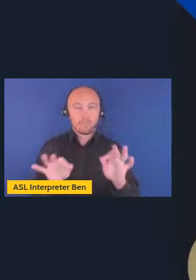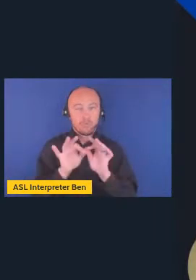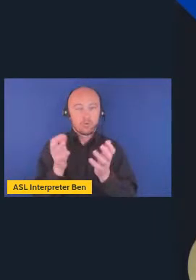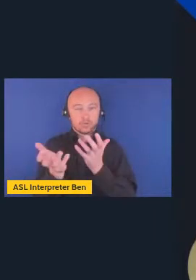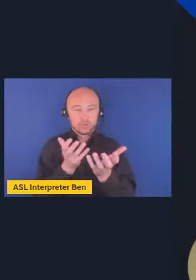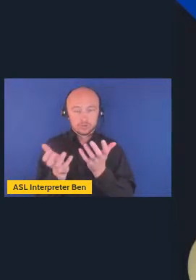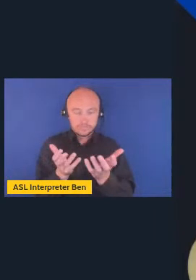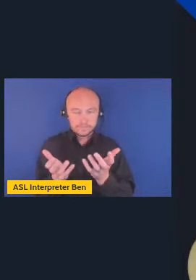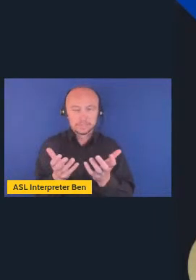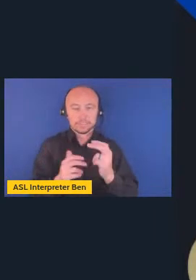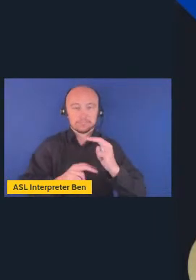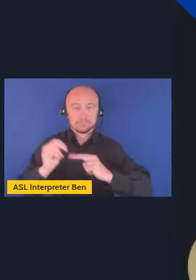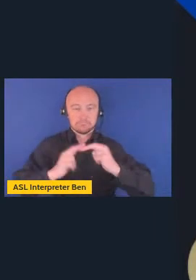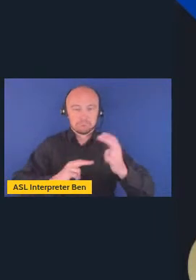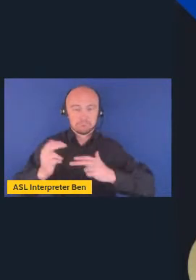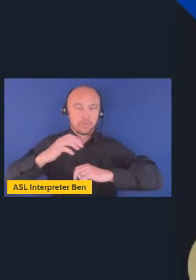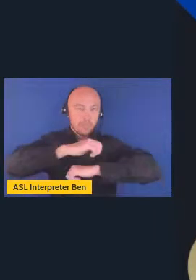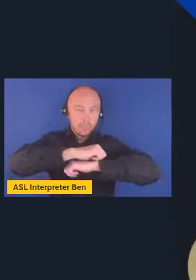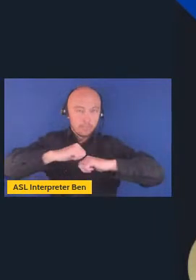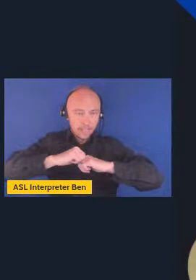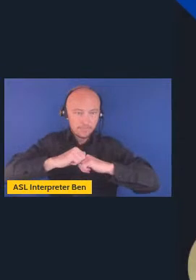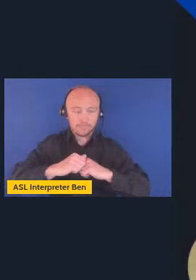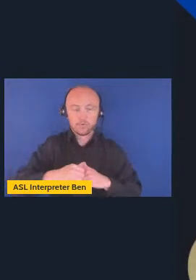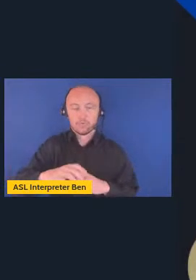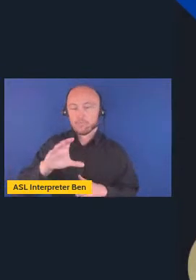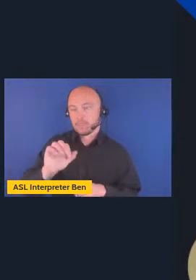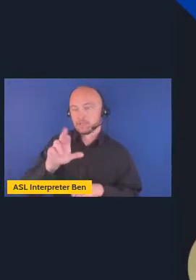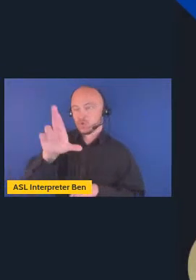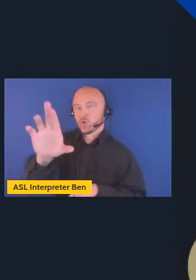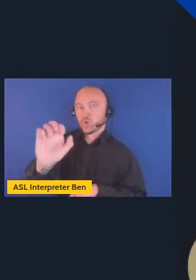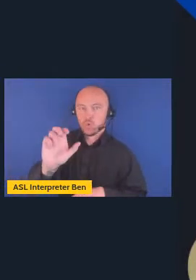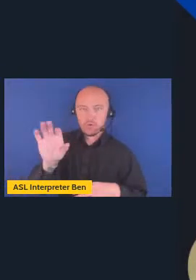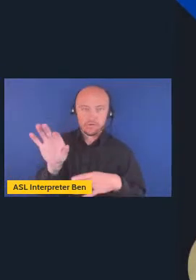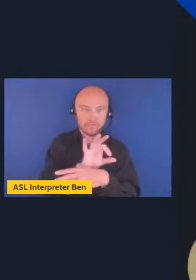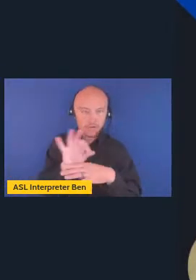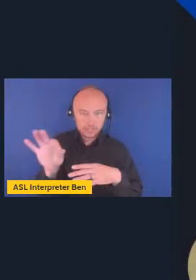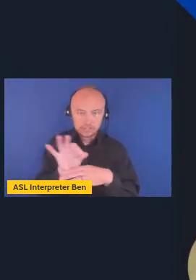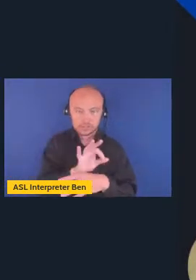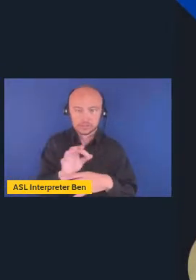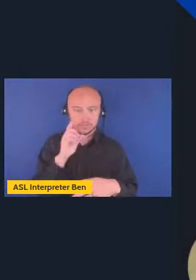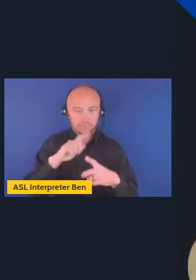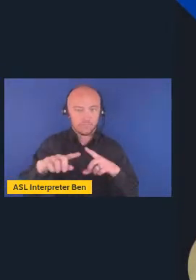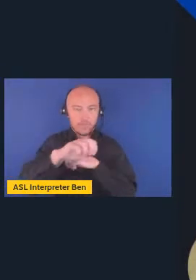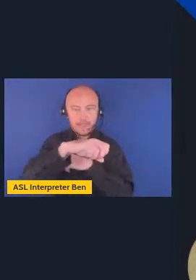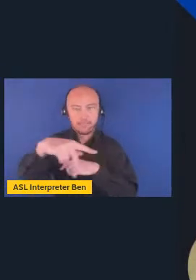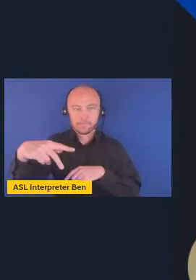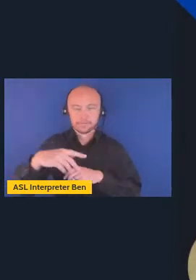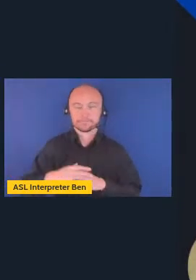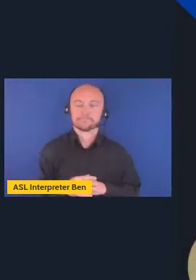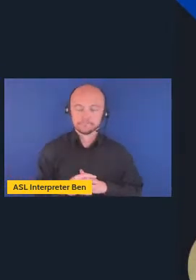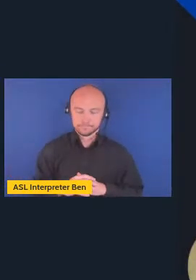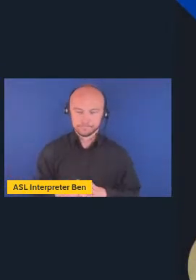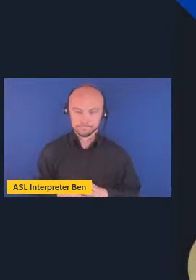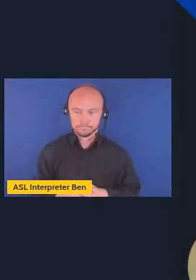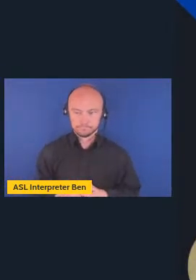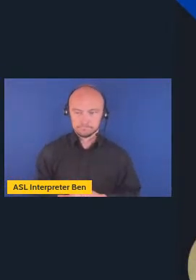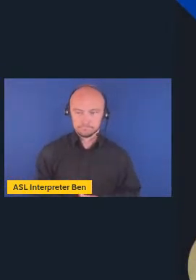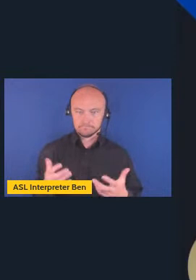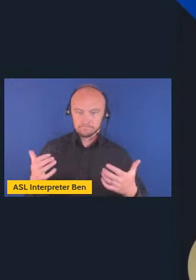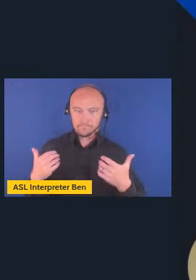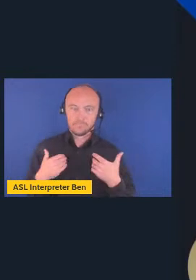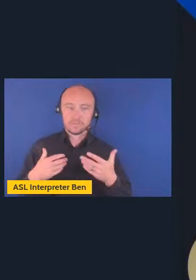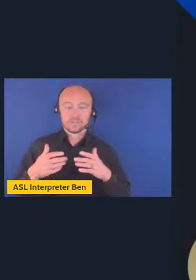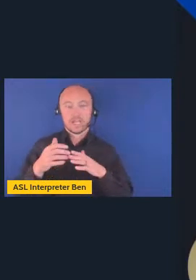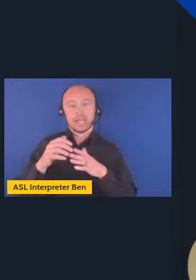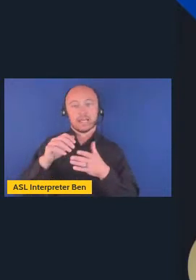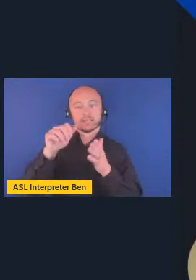we built. The platform, which is the core functionality of our application. Then we had the account service, which